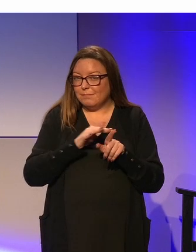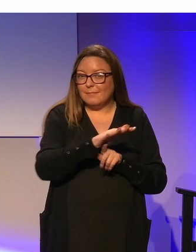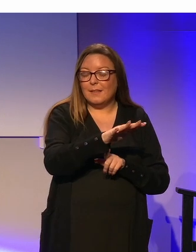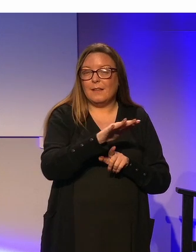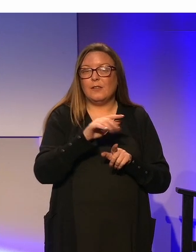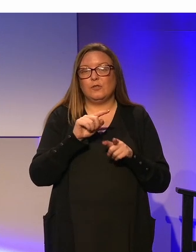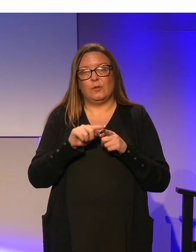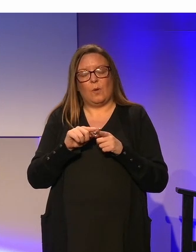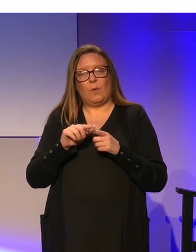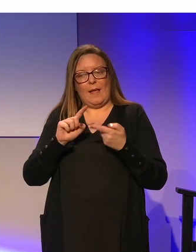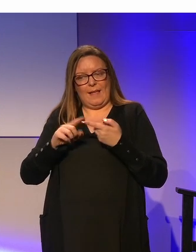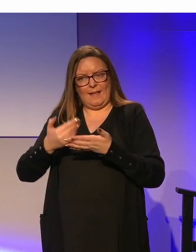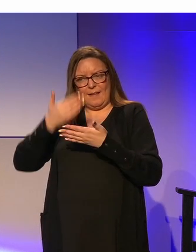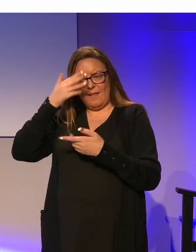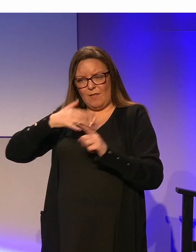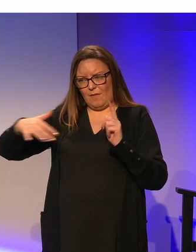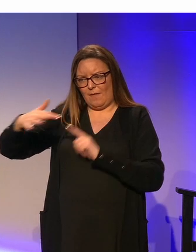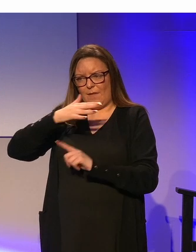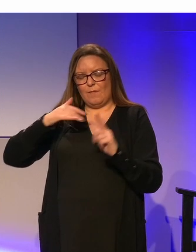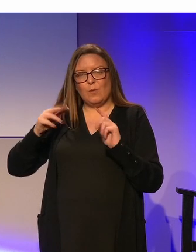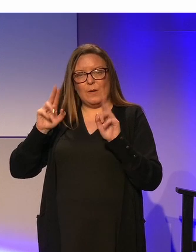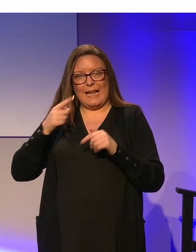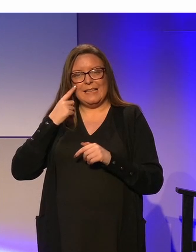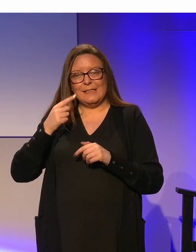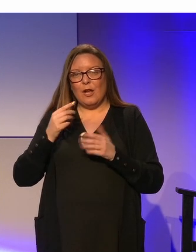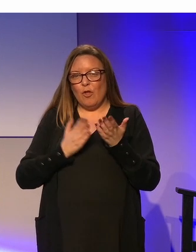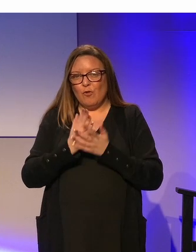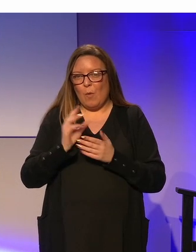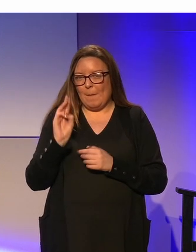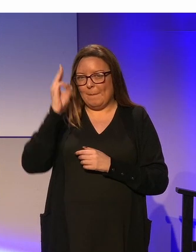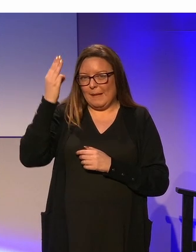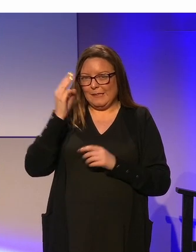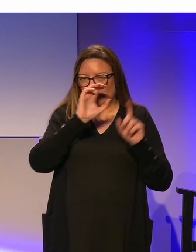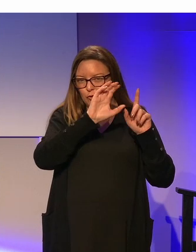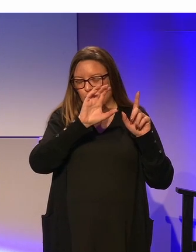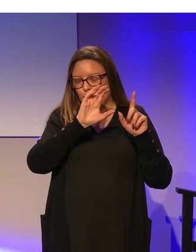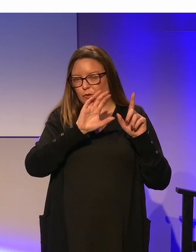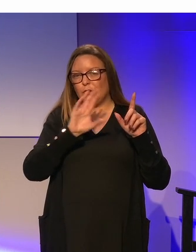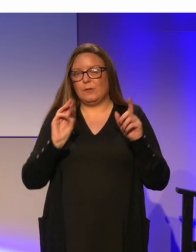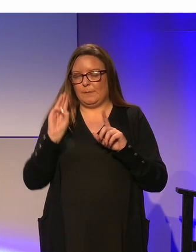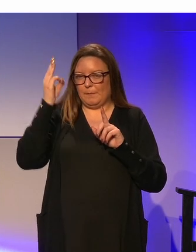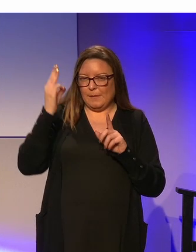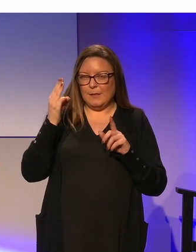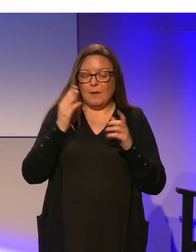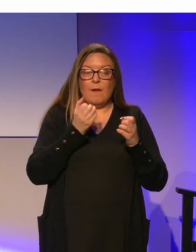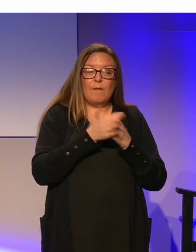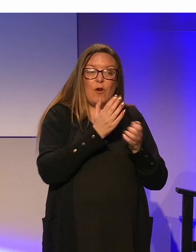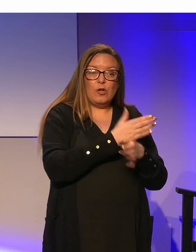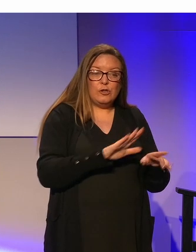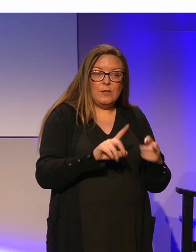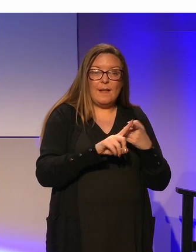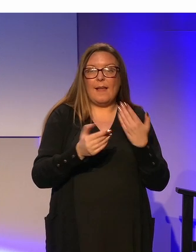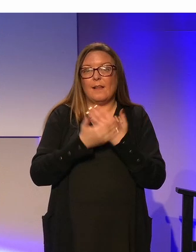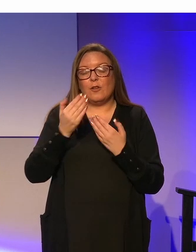the learning environment, we can see through the maps that that's really important to children and young people who